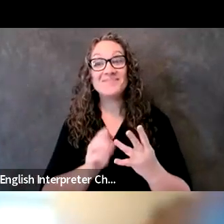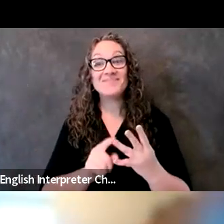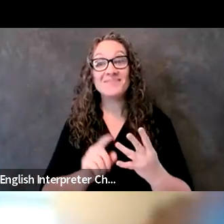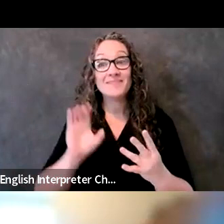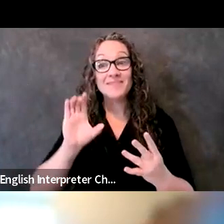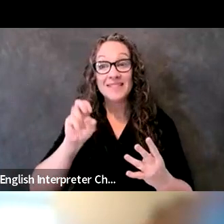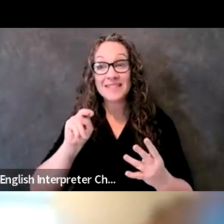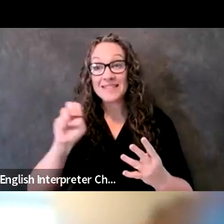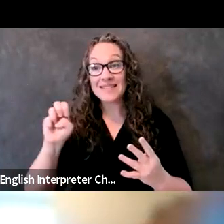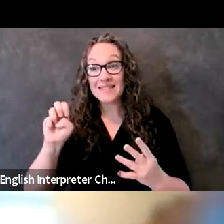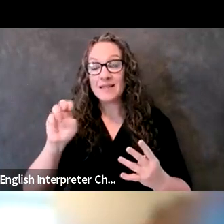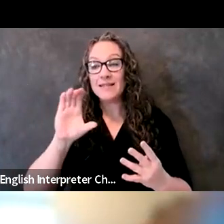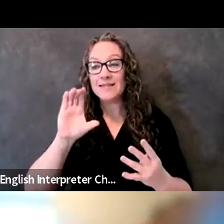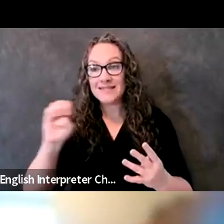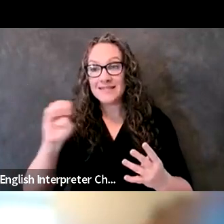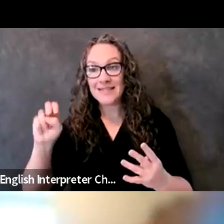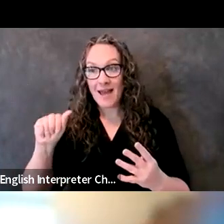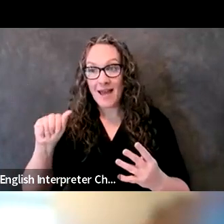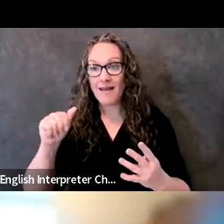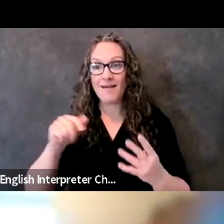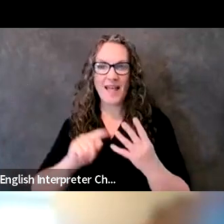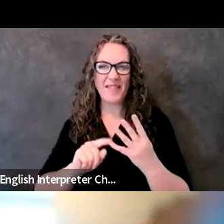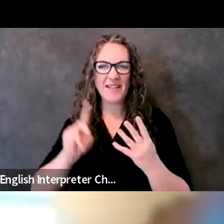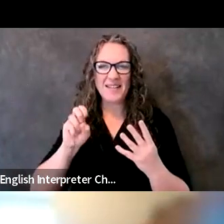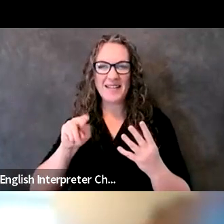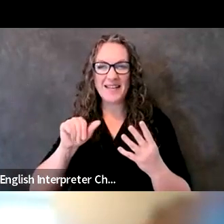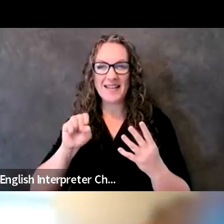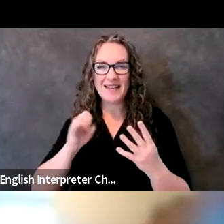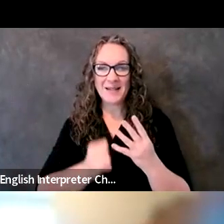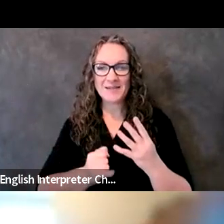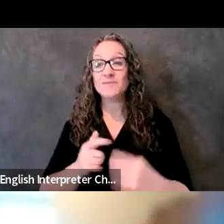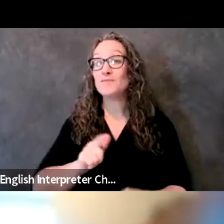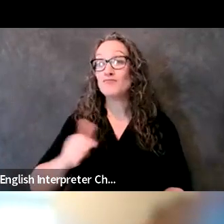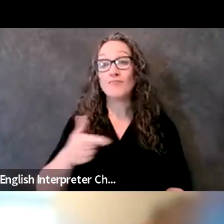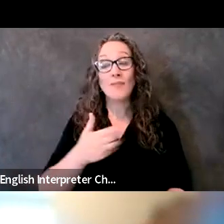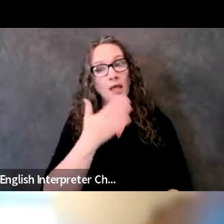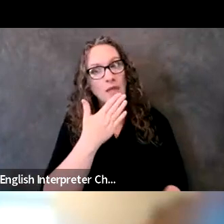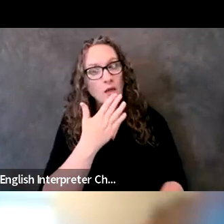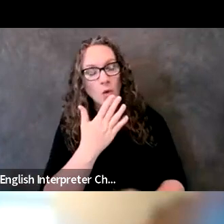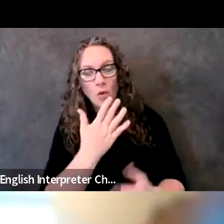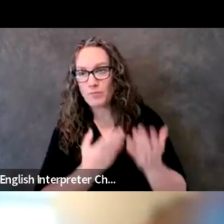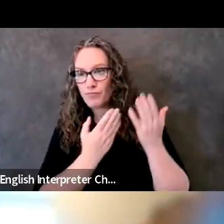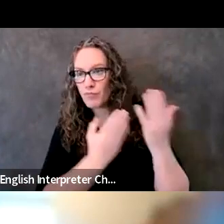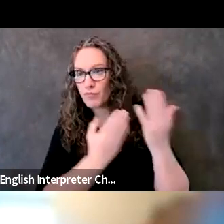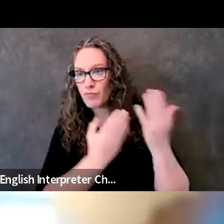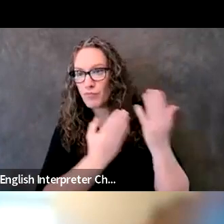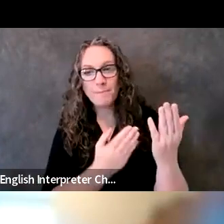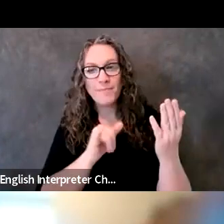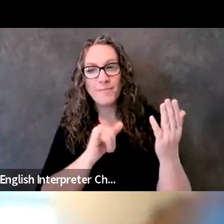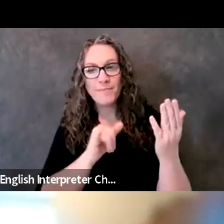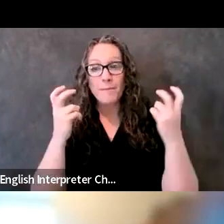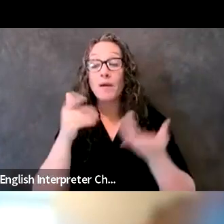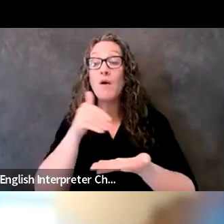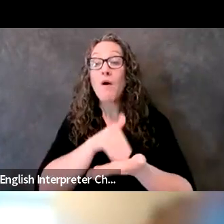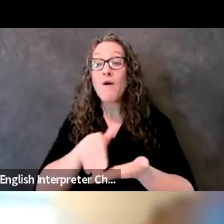it's Sina and then Denise. Yes. Thank you. Yeah, and thank you for bringing that up, because a lot of times we'll do a lot